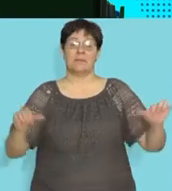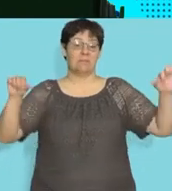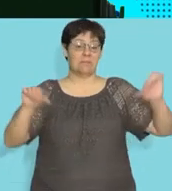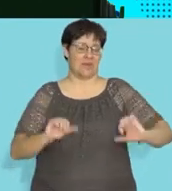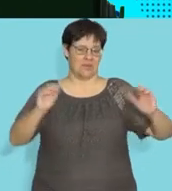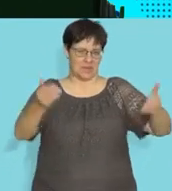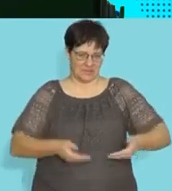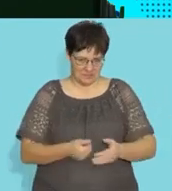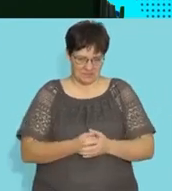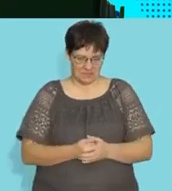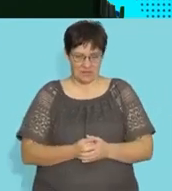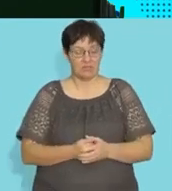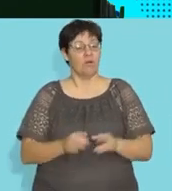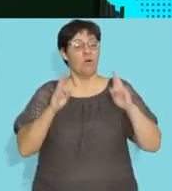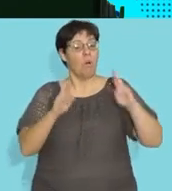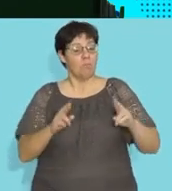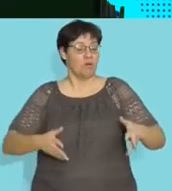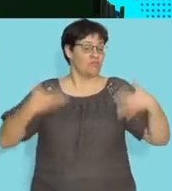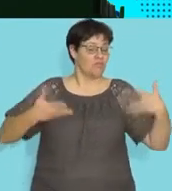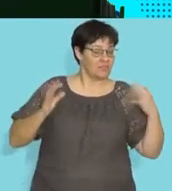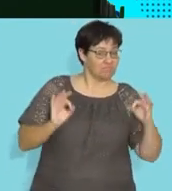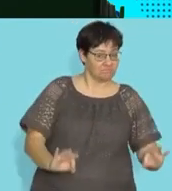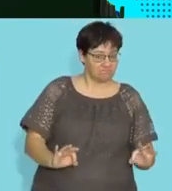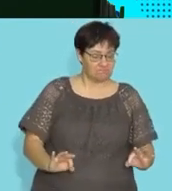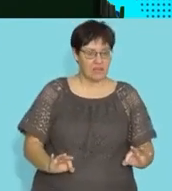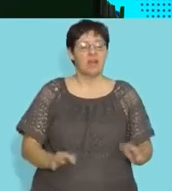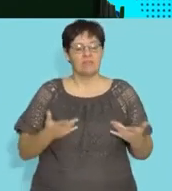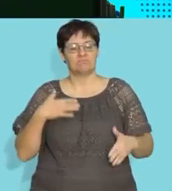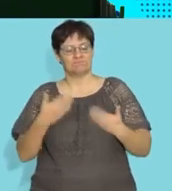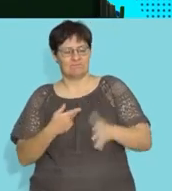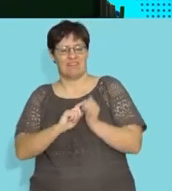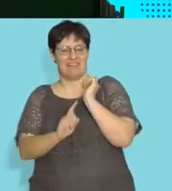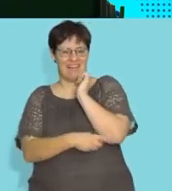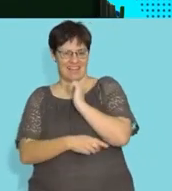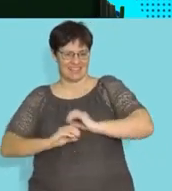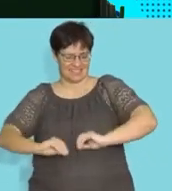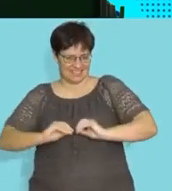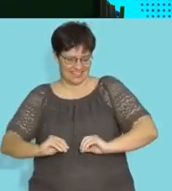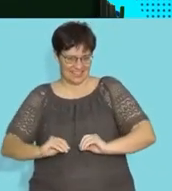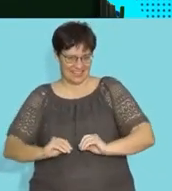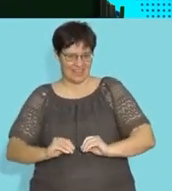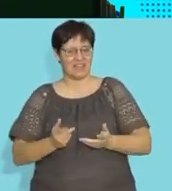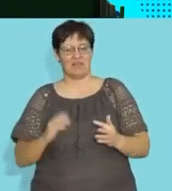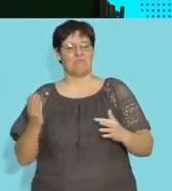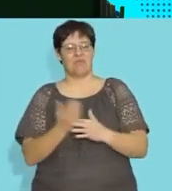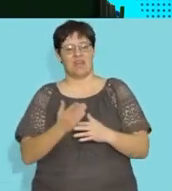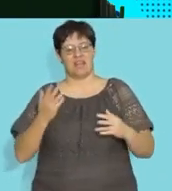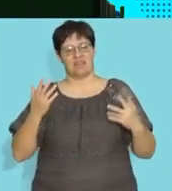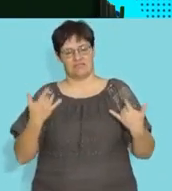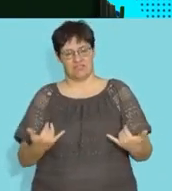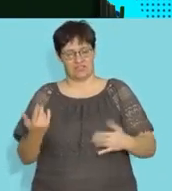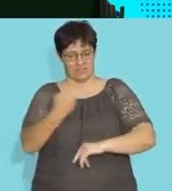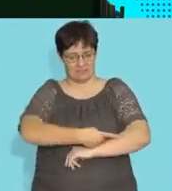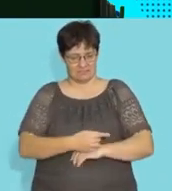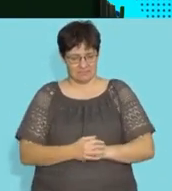Welcome back after the break. I hope you're refreshed and that we can go through the last session before we break for the